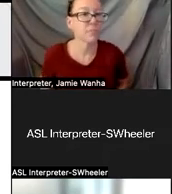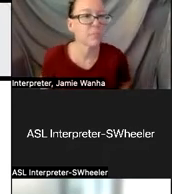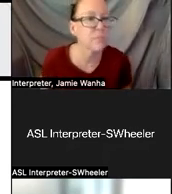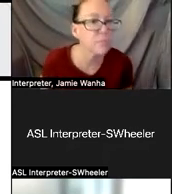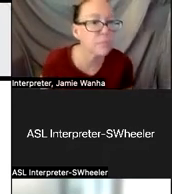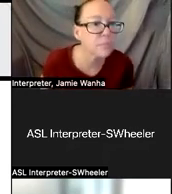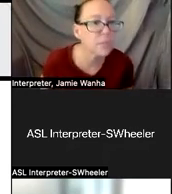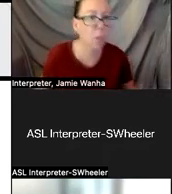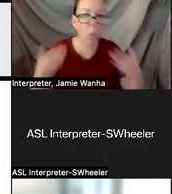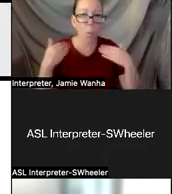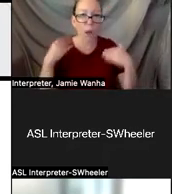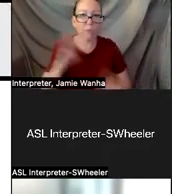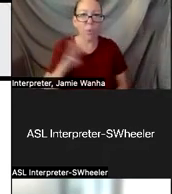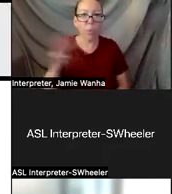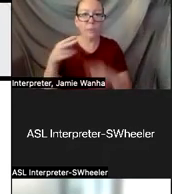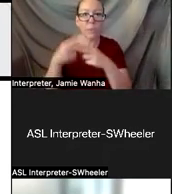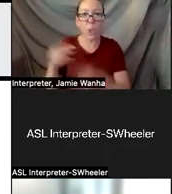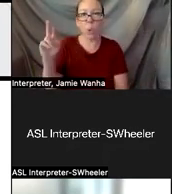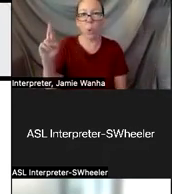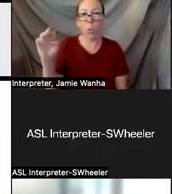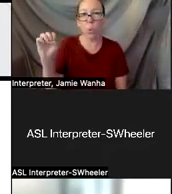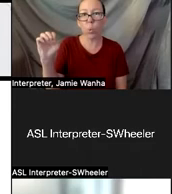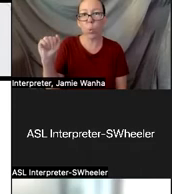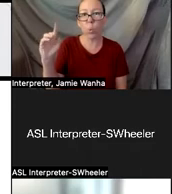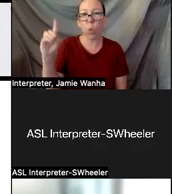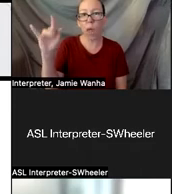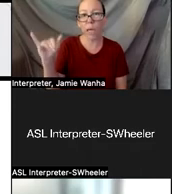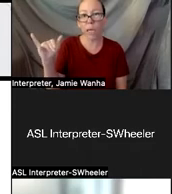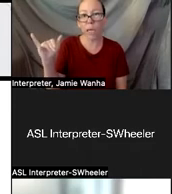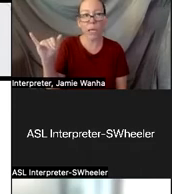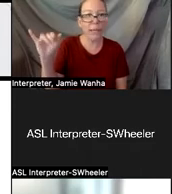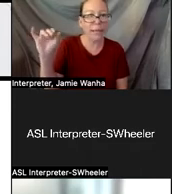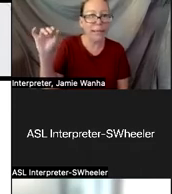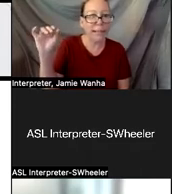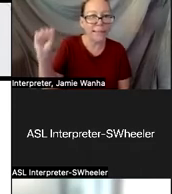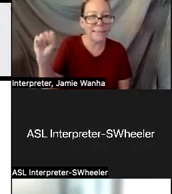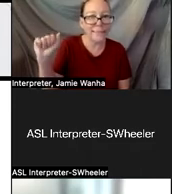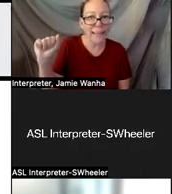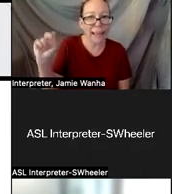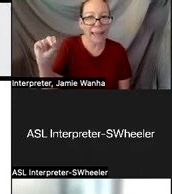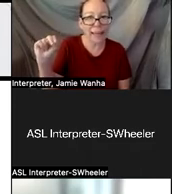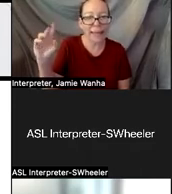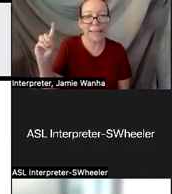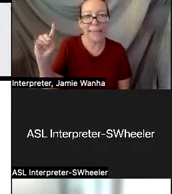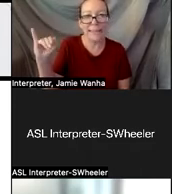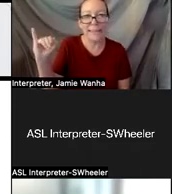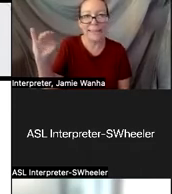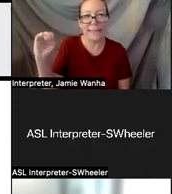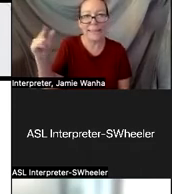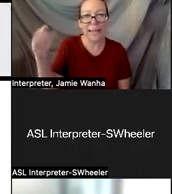readysandiego.org. This is a website that we use during a disaster. It has incident information as well as mapping of the